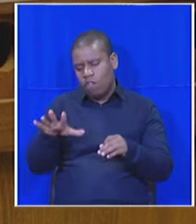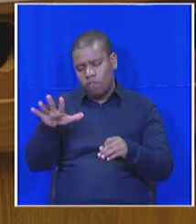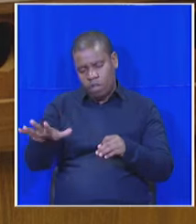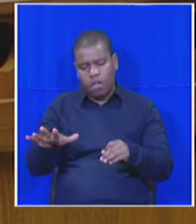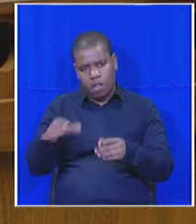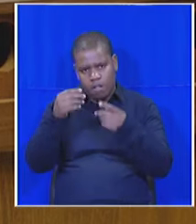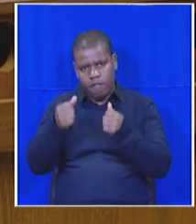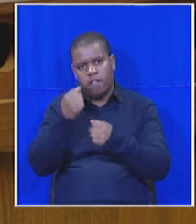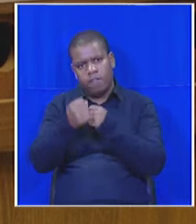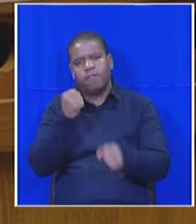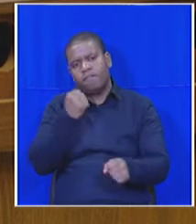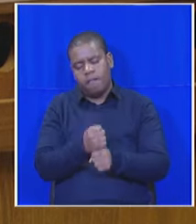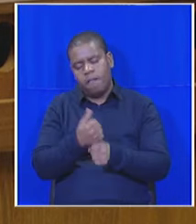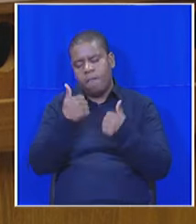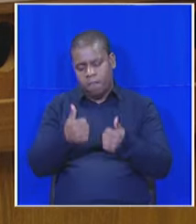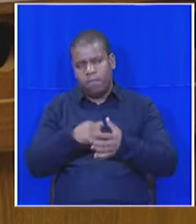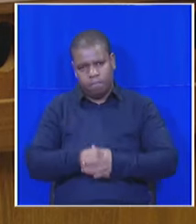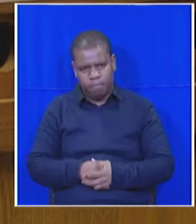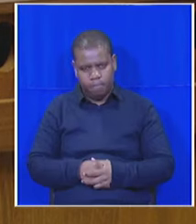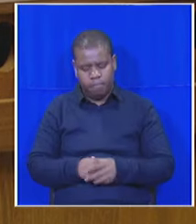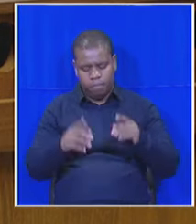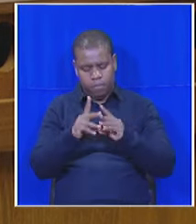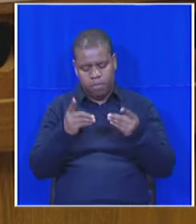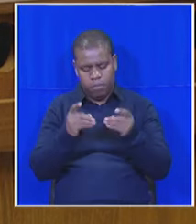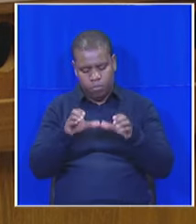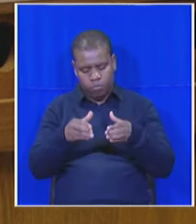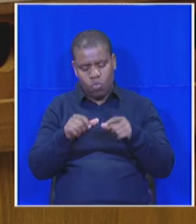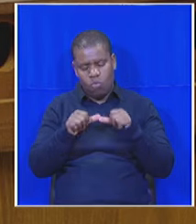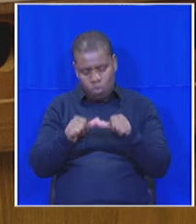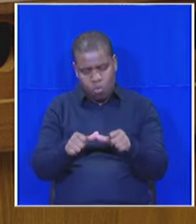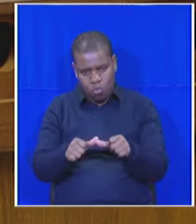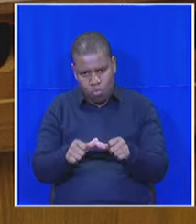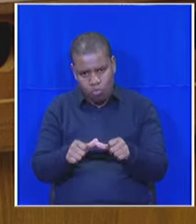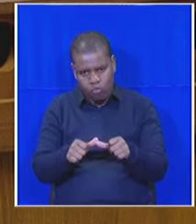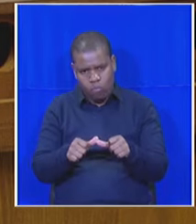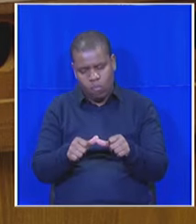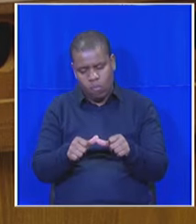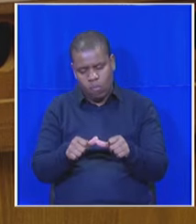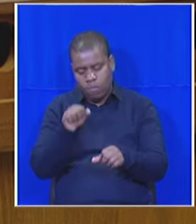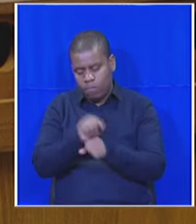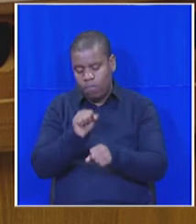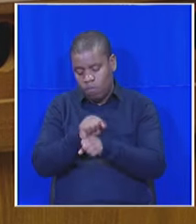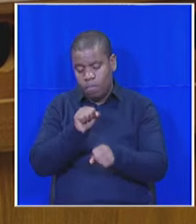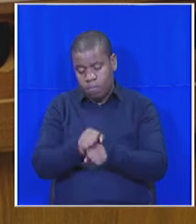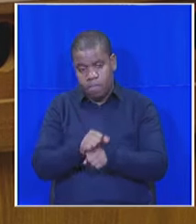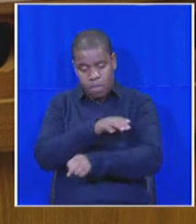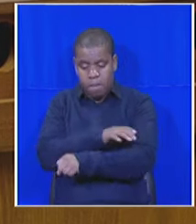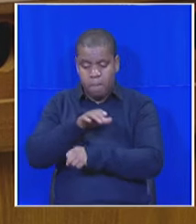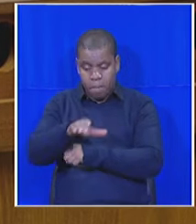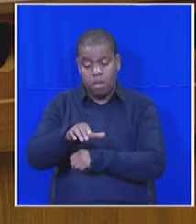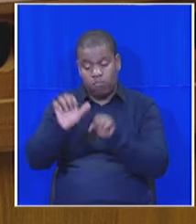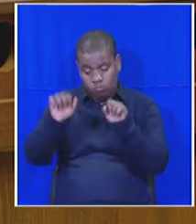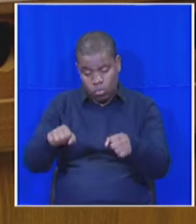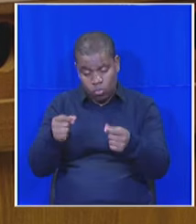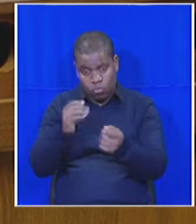2014-15 financial year. The department continues to execute its mandate to ensure,